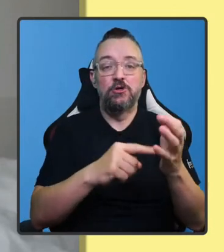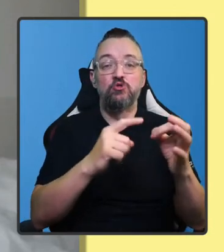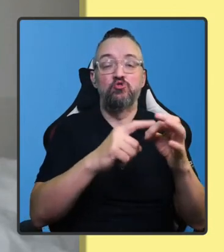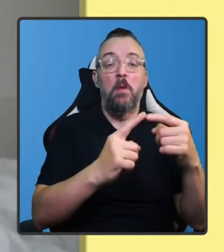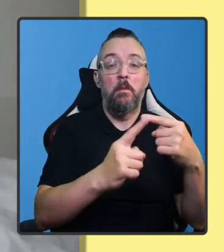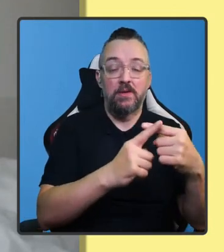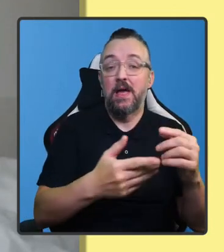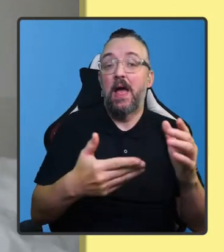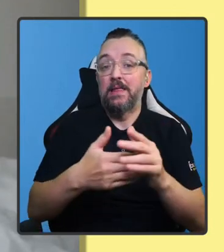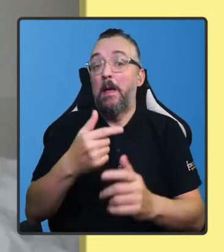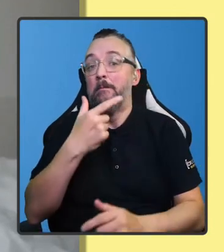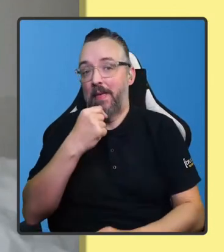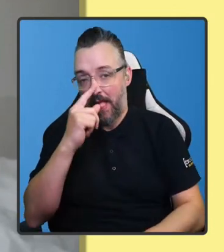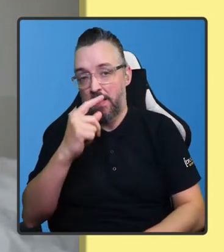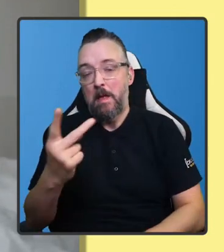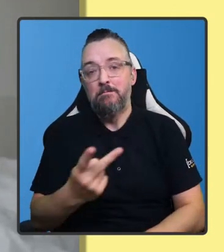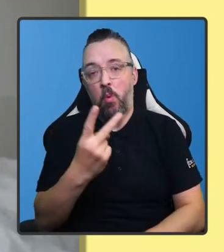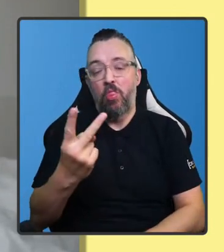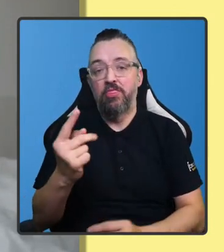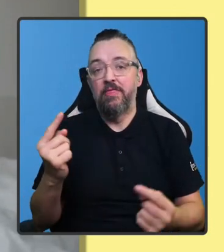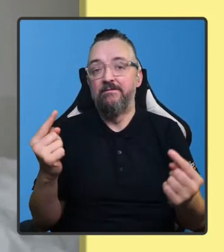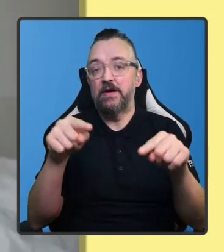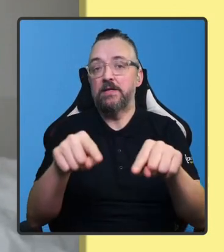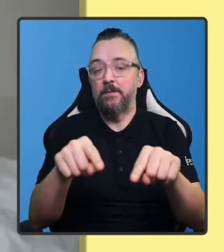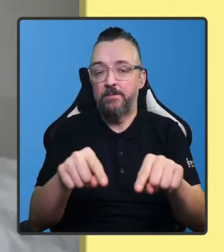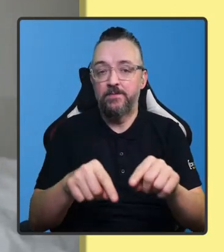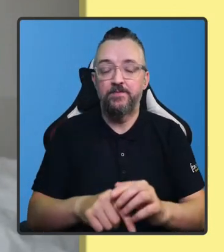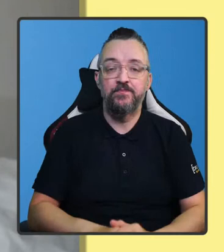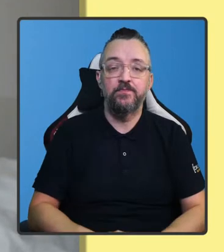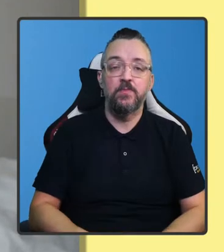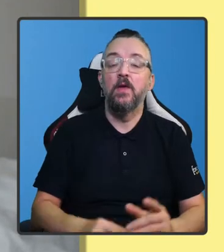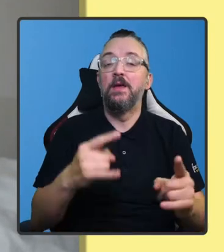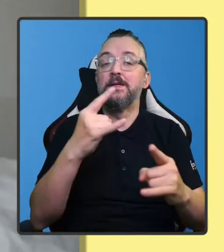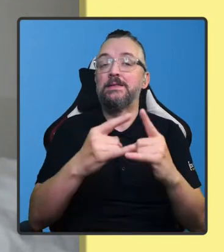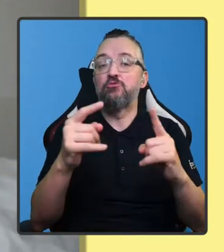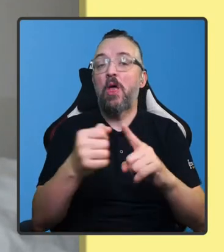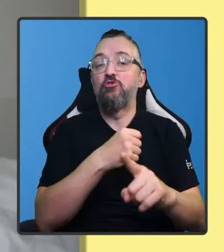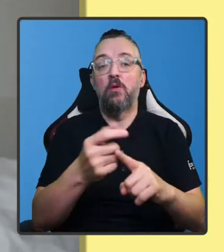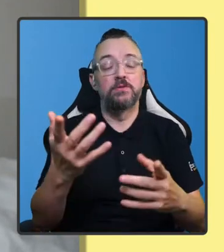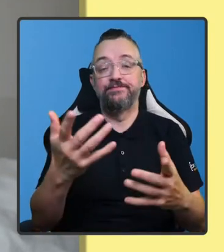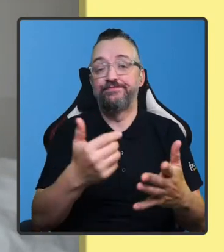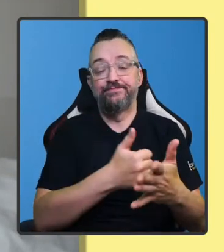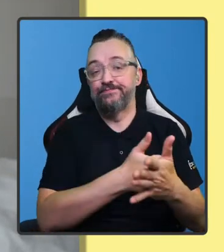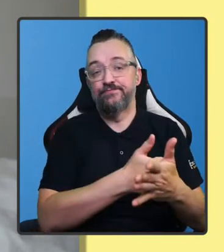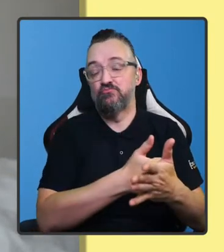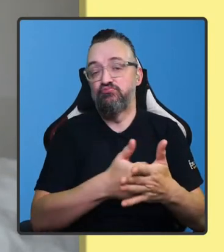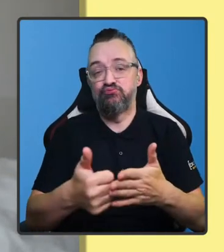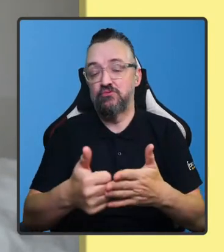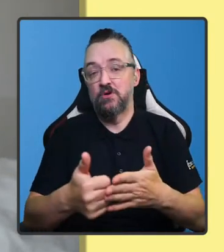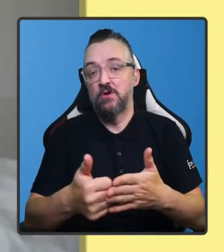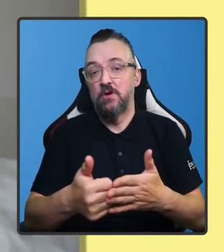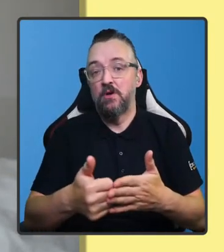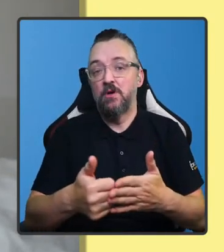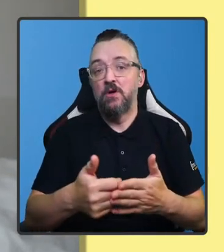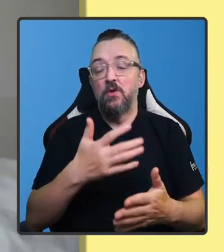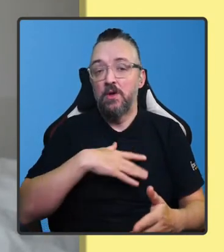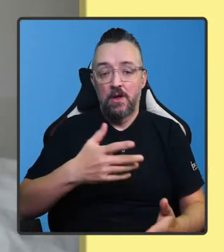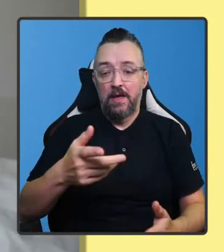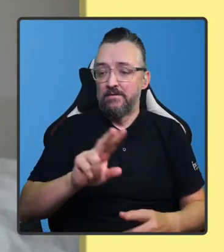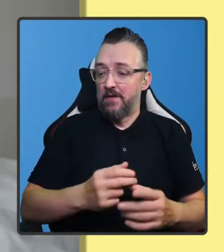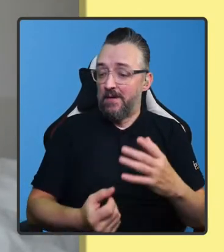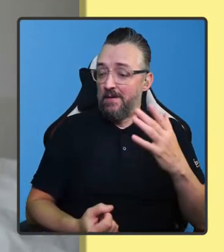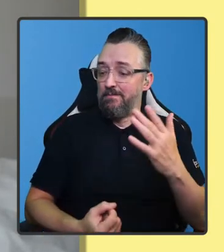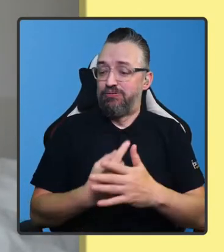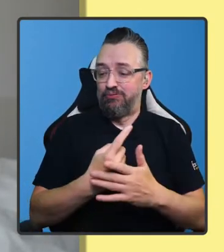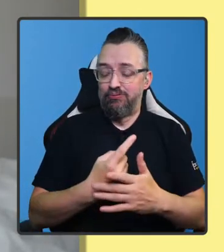victims as well. Sexual assault is all too common. we need people to know who to turn to if they have